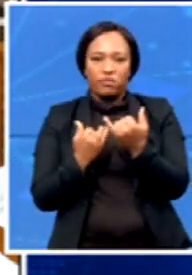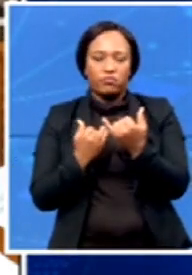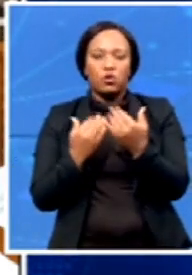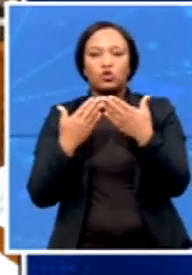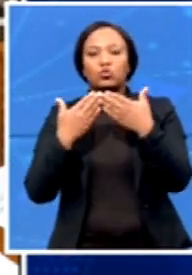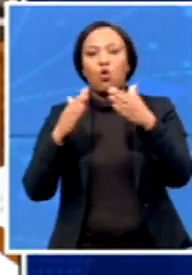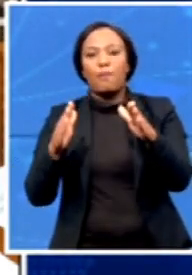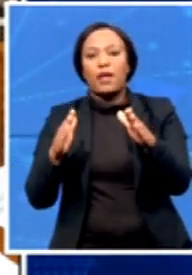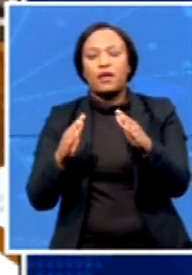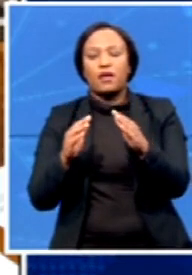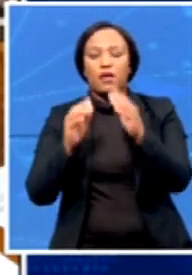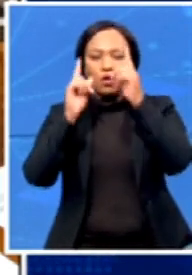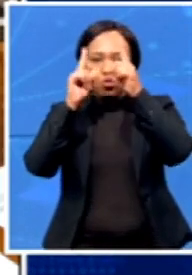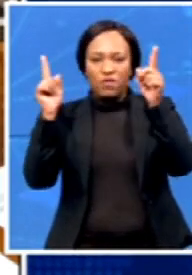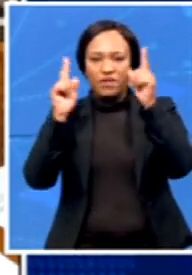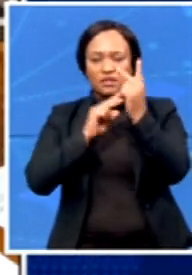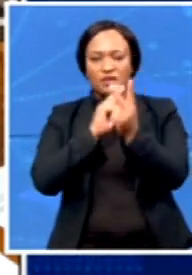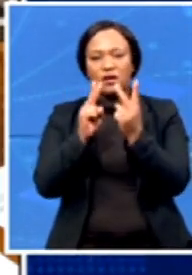short term plans?